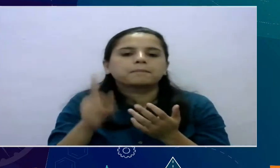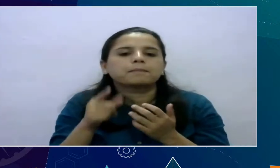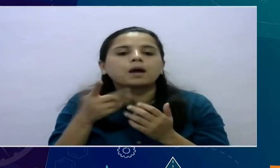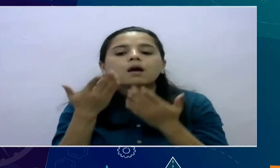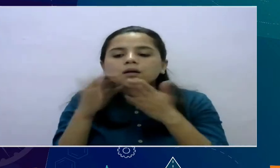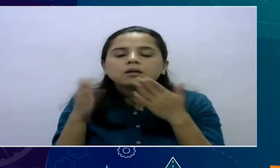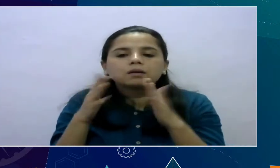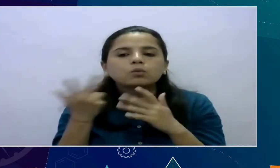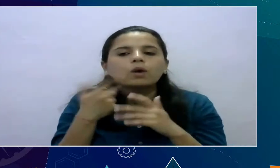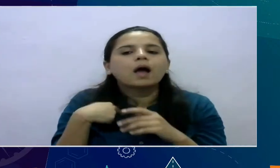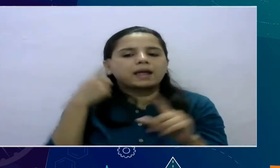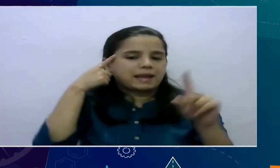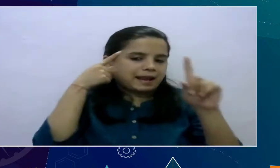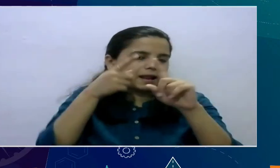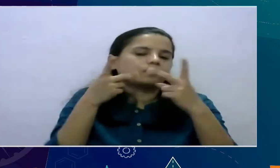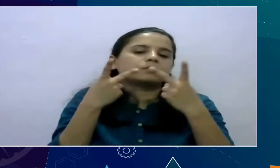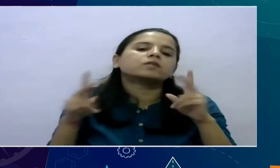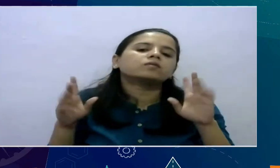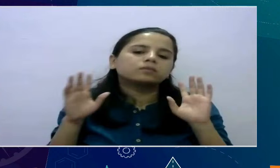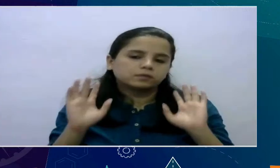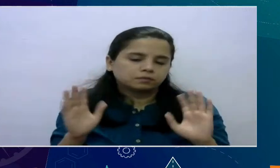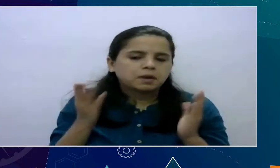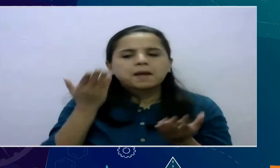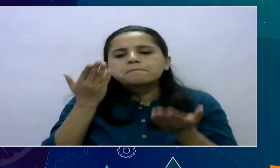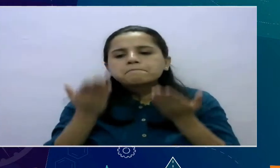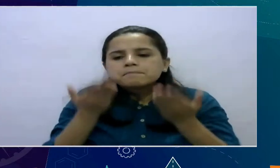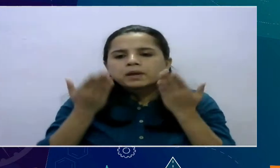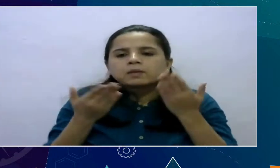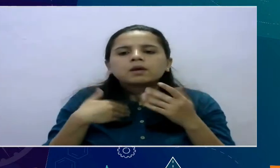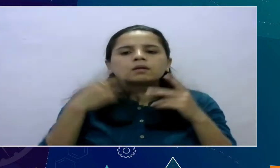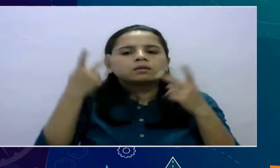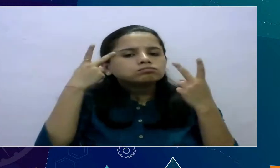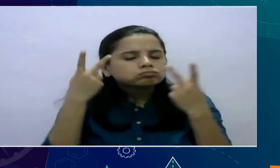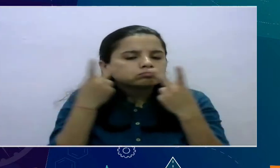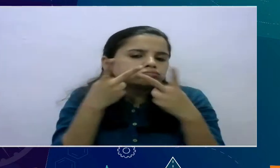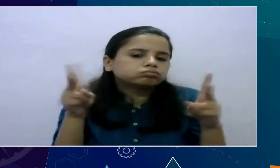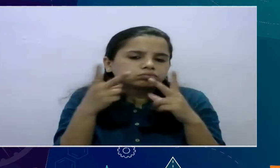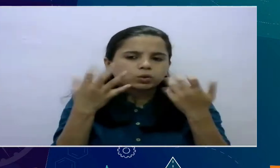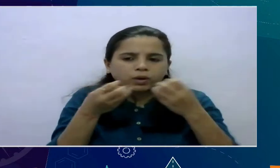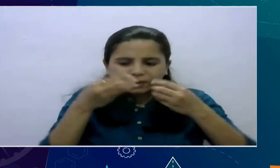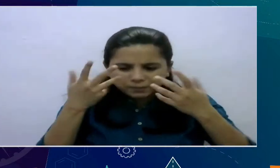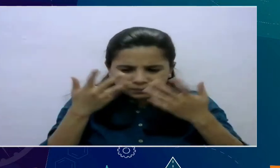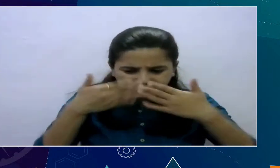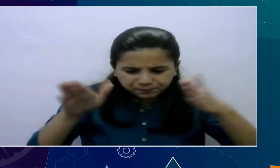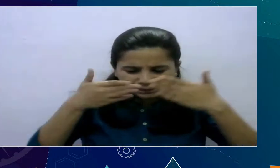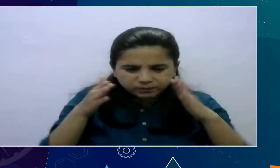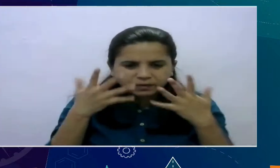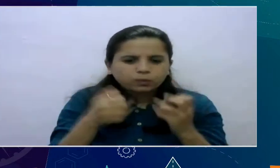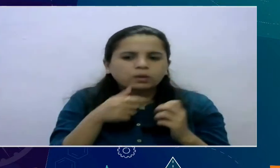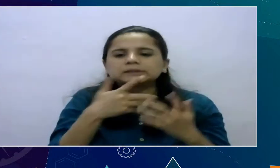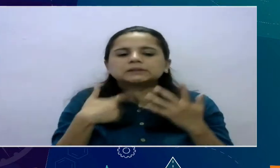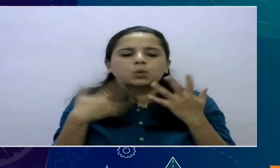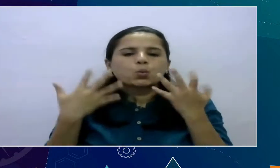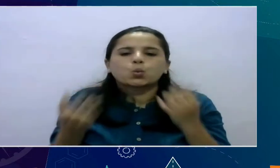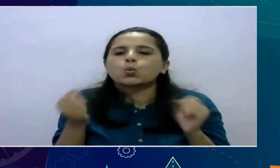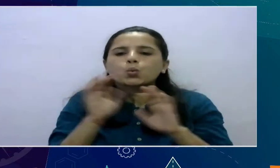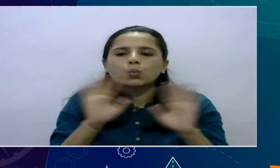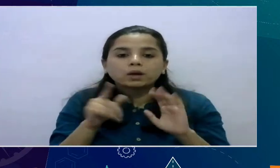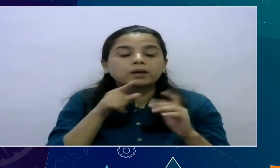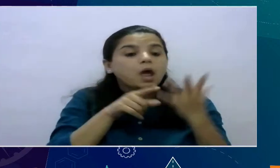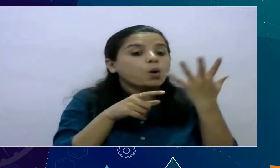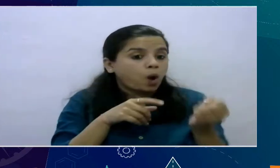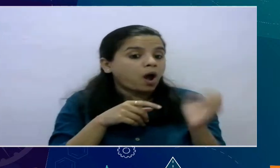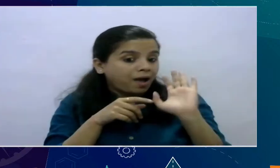with different objective. Maybe we separate it in order to separate the unwanted things from the wanted